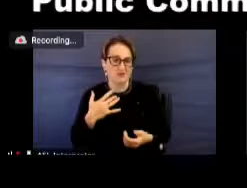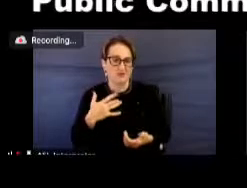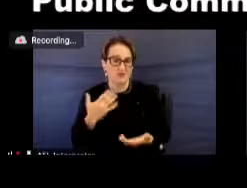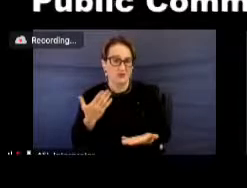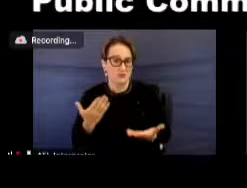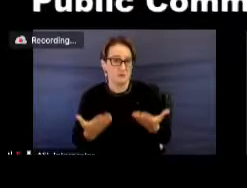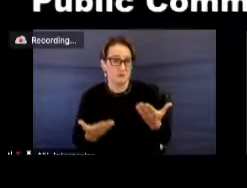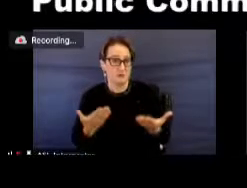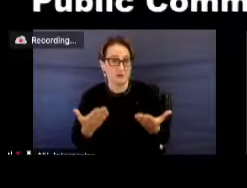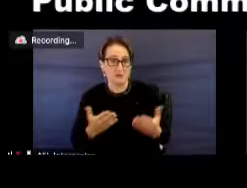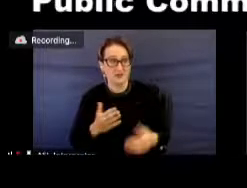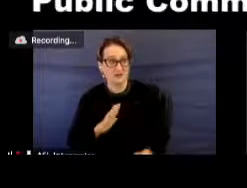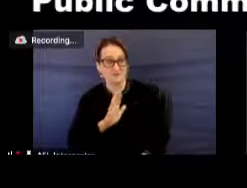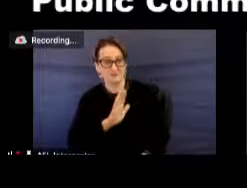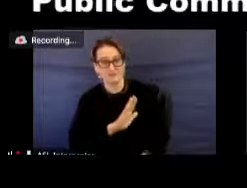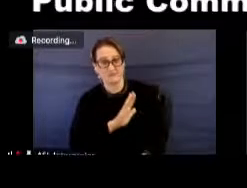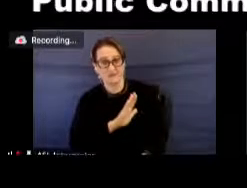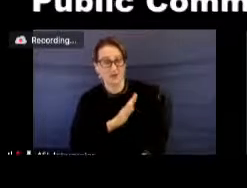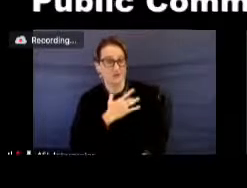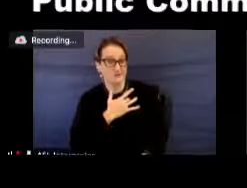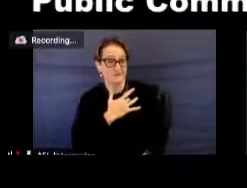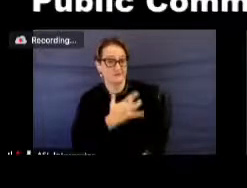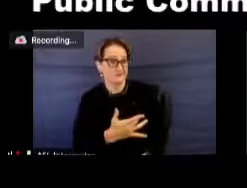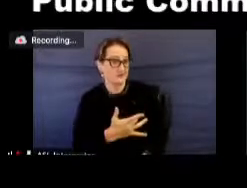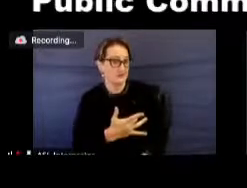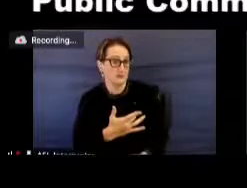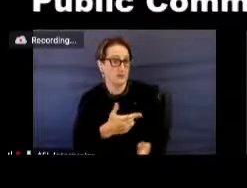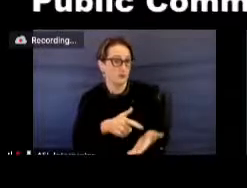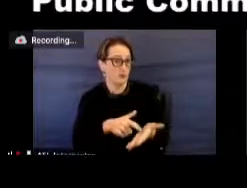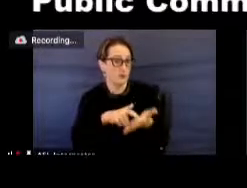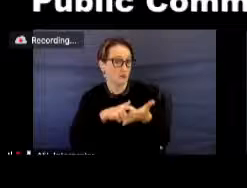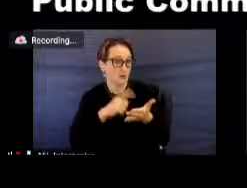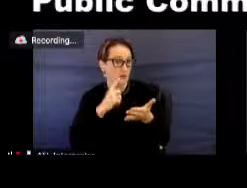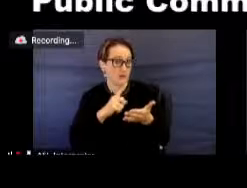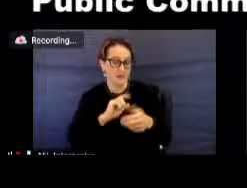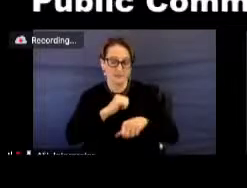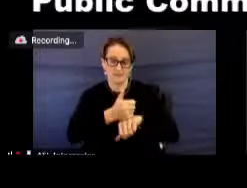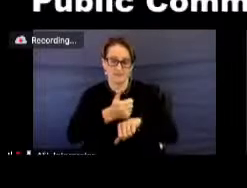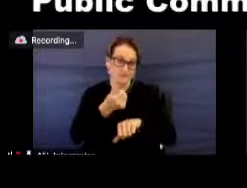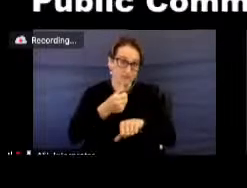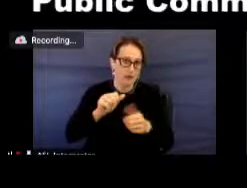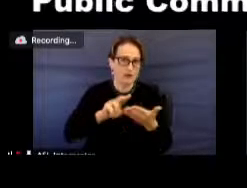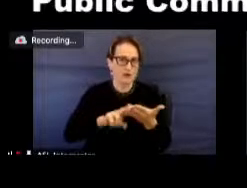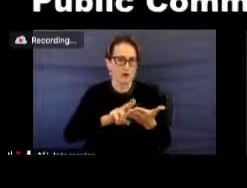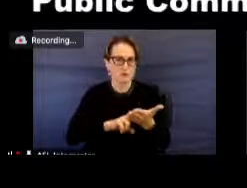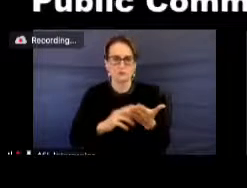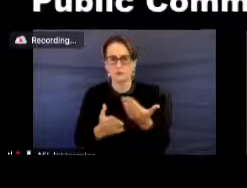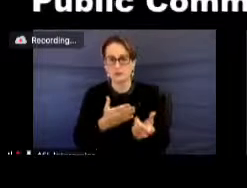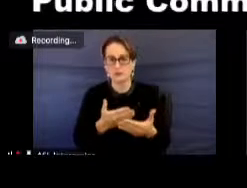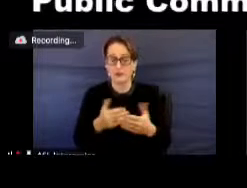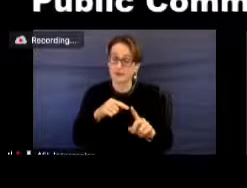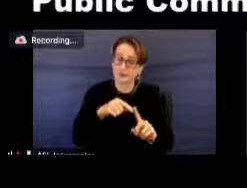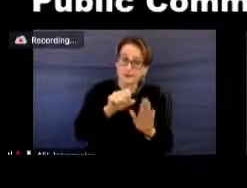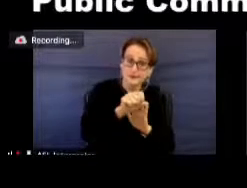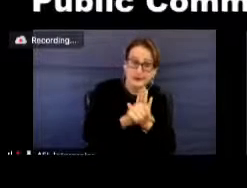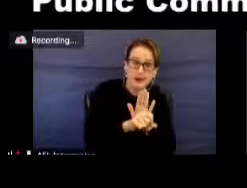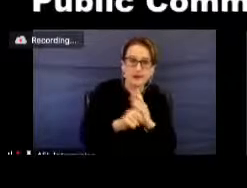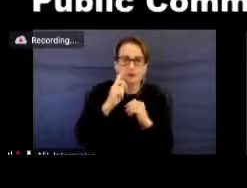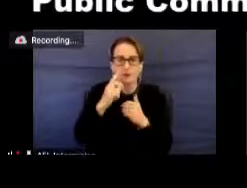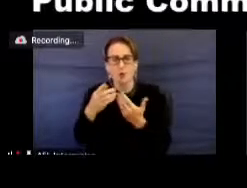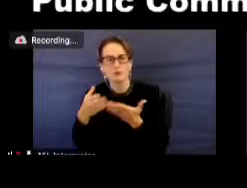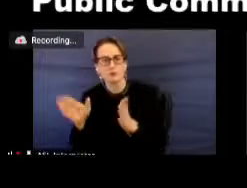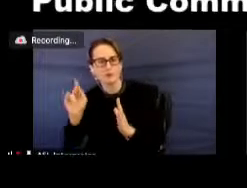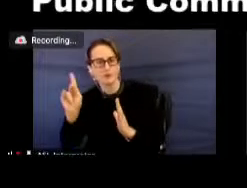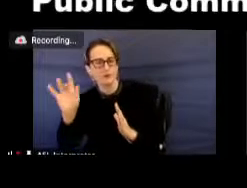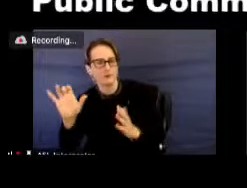their standard ask is when they engage in contracts, sort of regardless if it's a state entity or not. So I